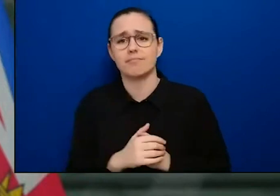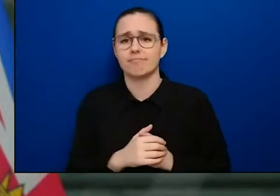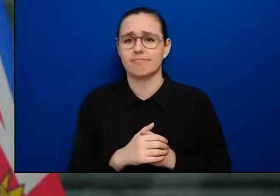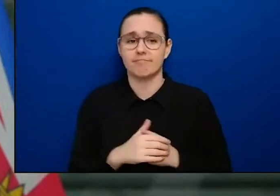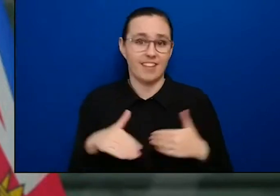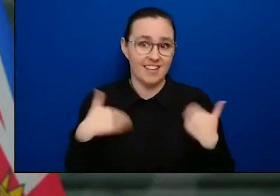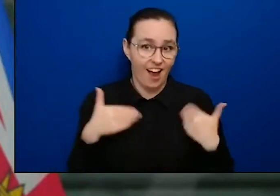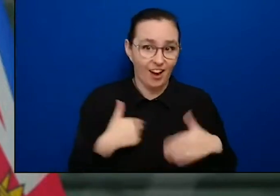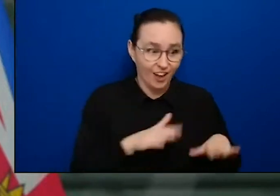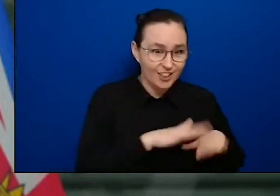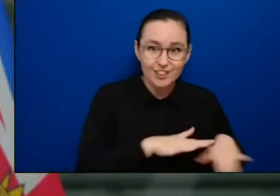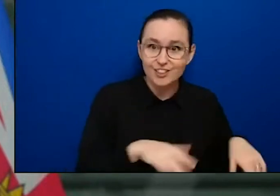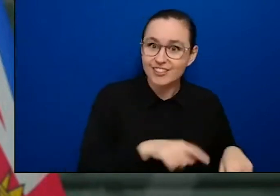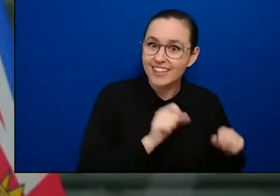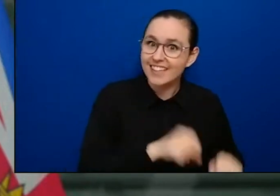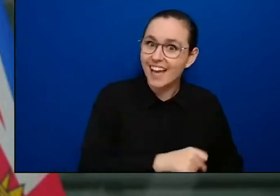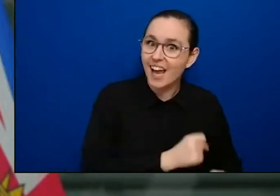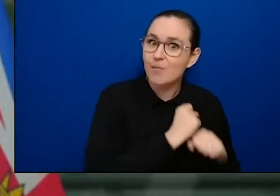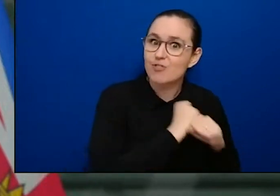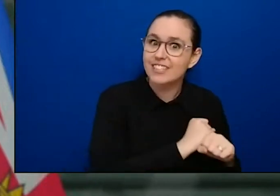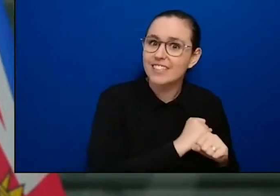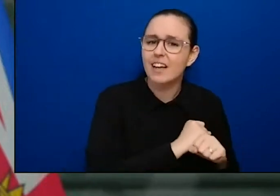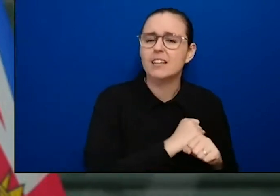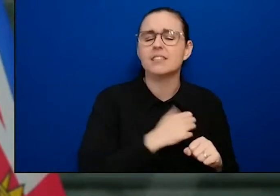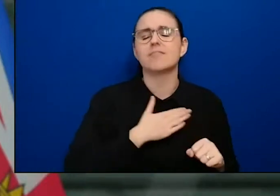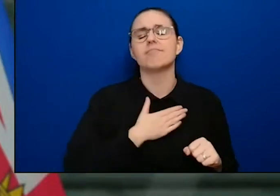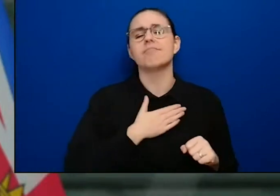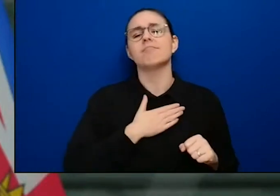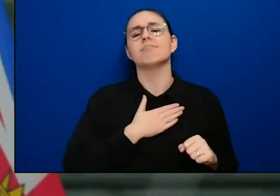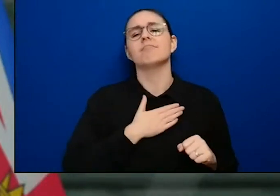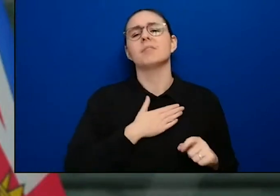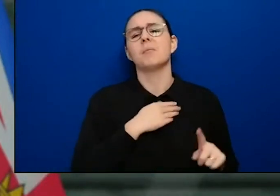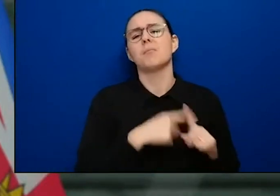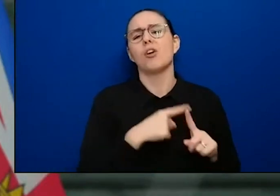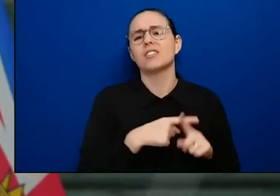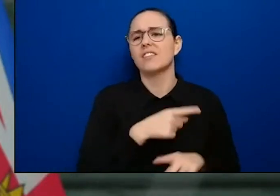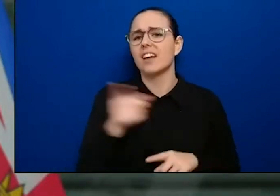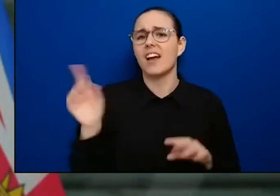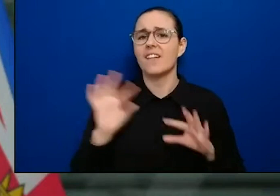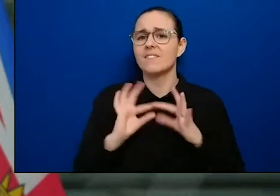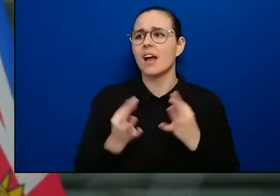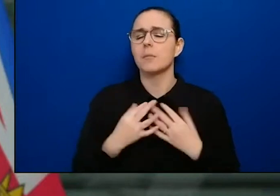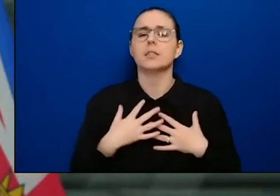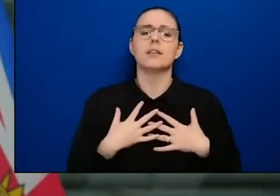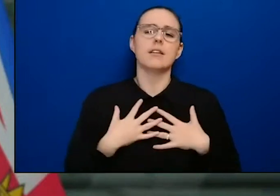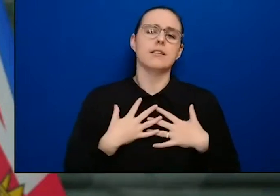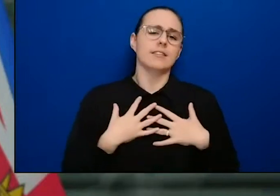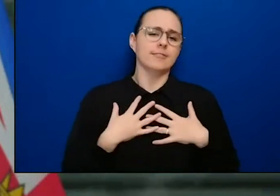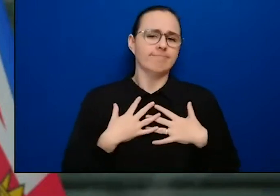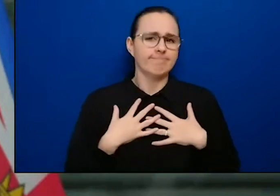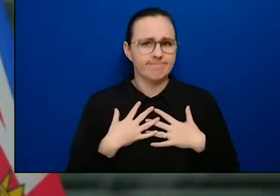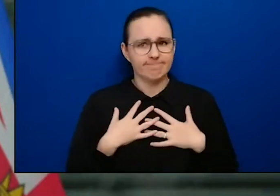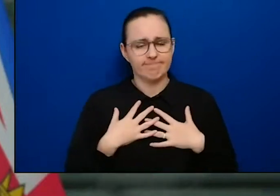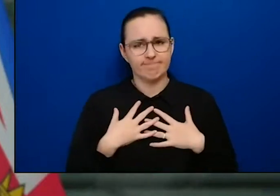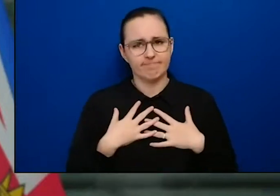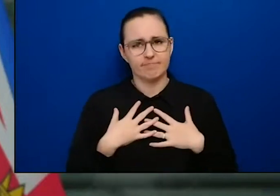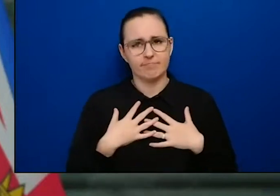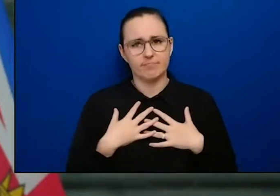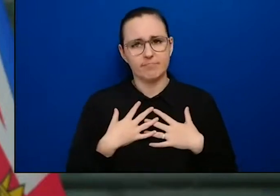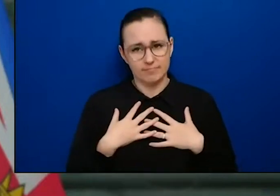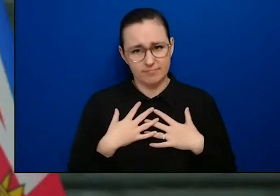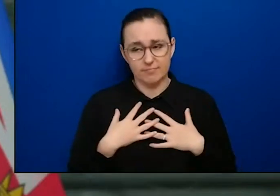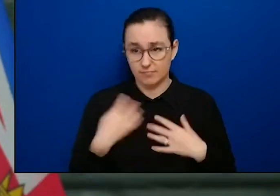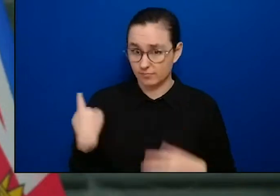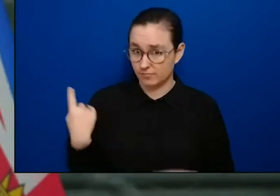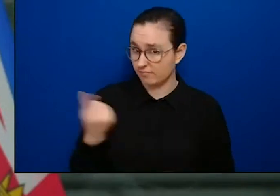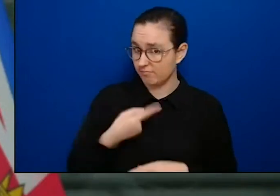a really positive thing for families across the province. And we've seen the support and heroism from our neighbours,